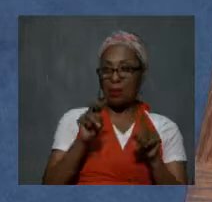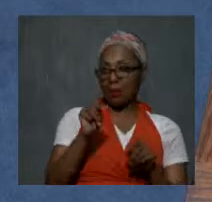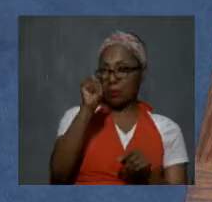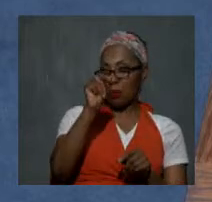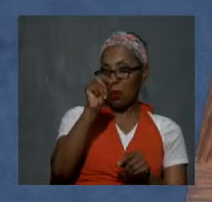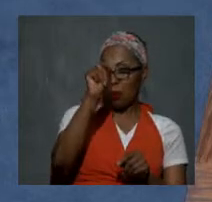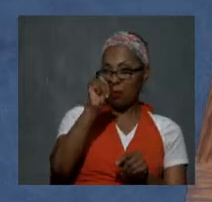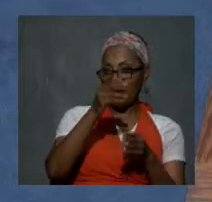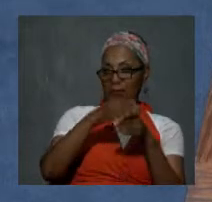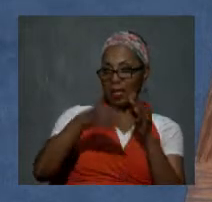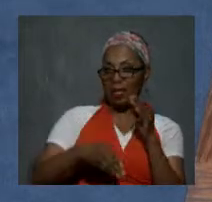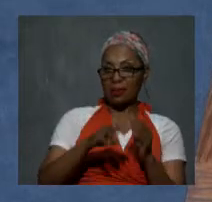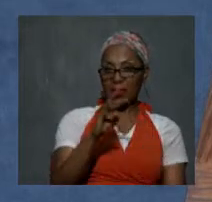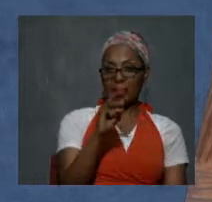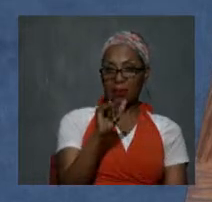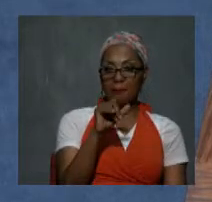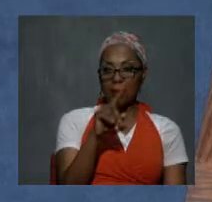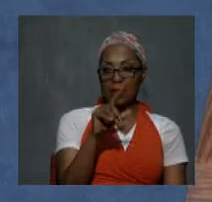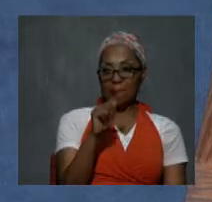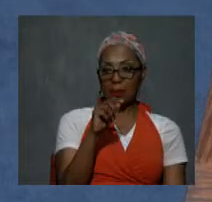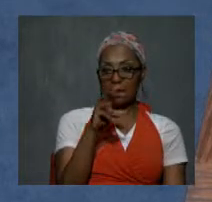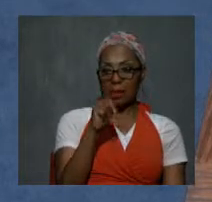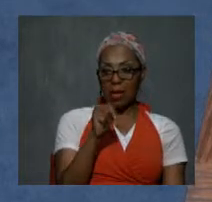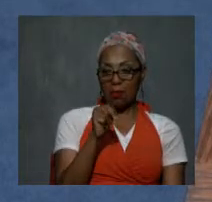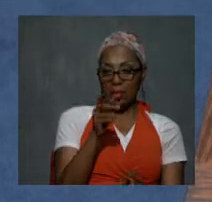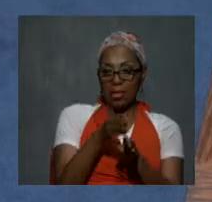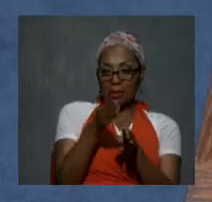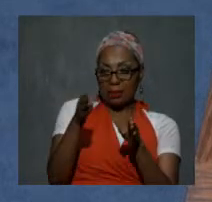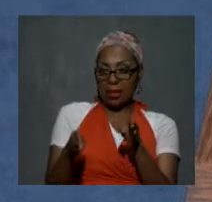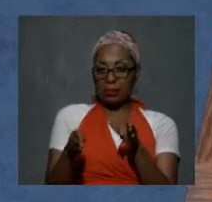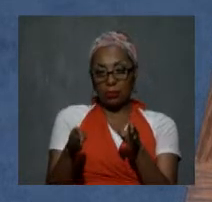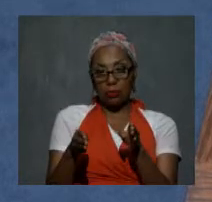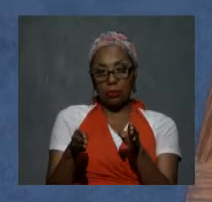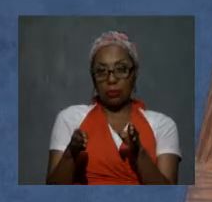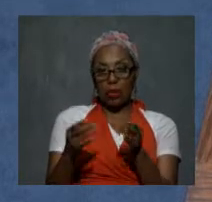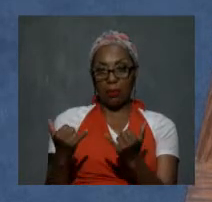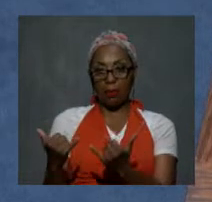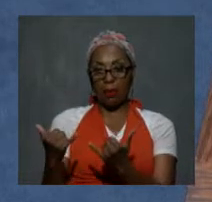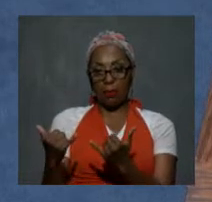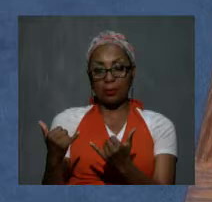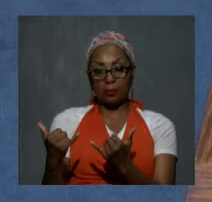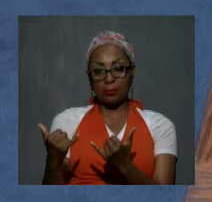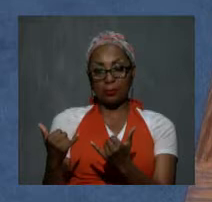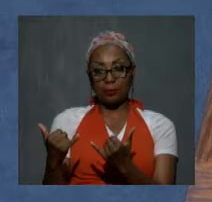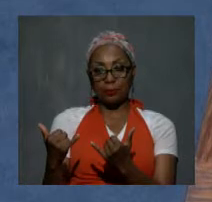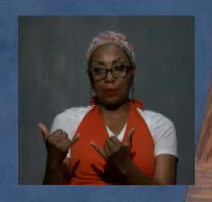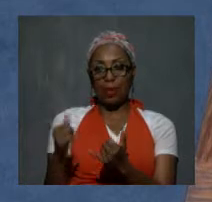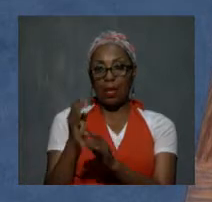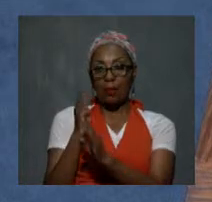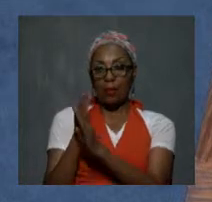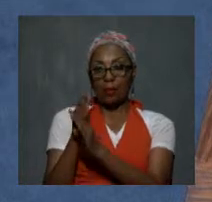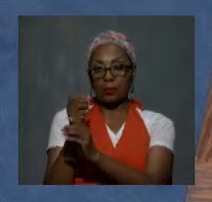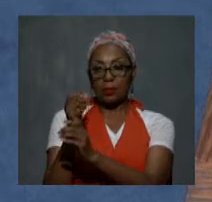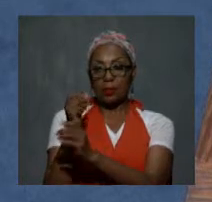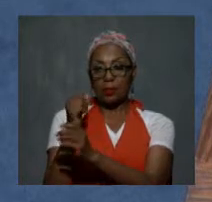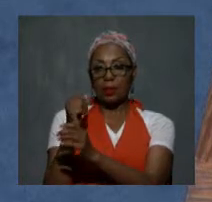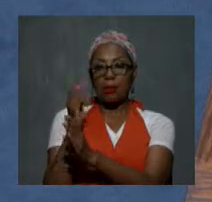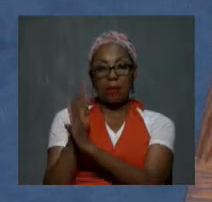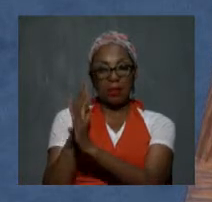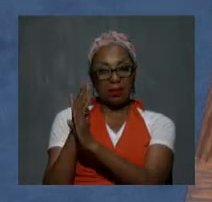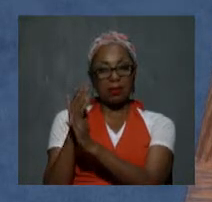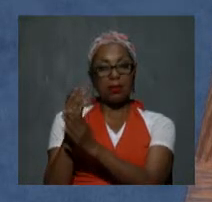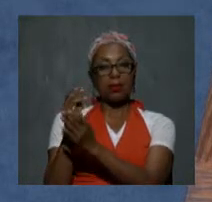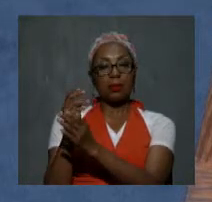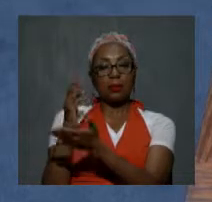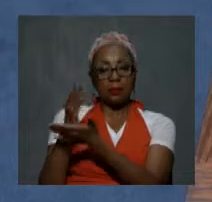there that ends at Midtown is right next to the current bus stop, where they do some